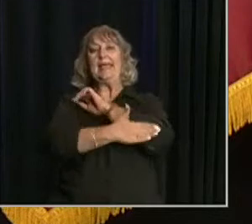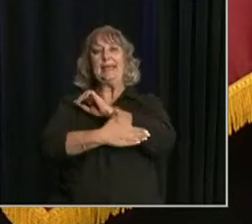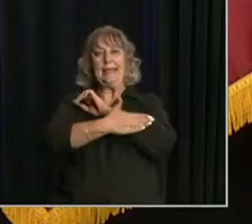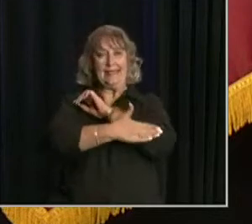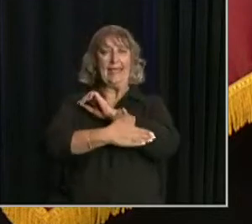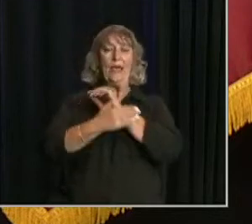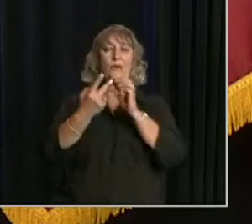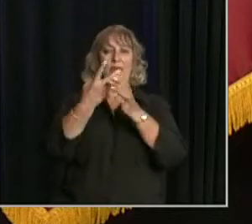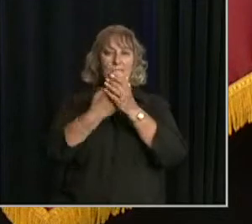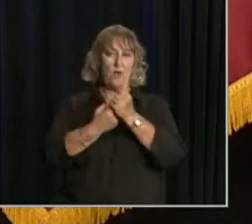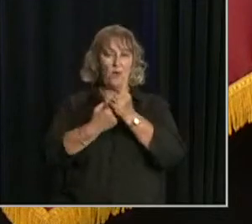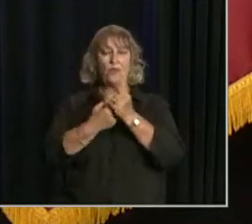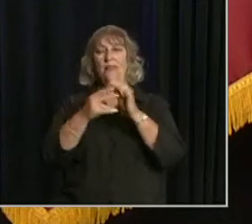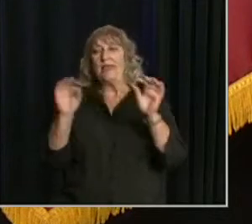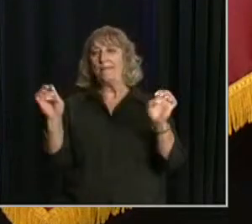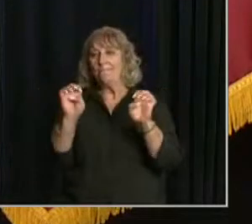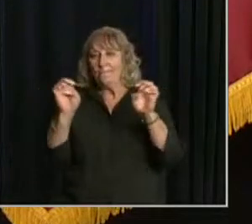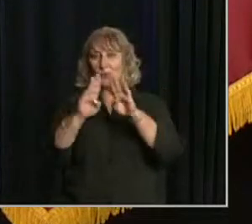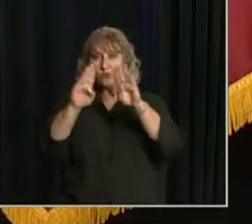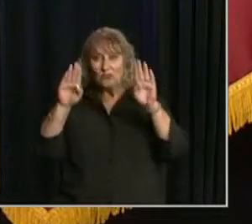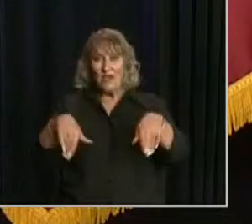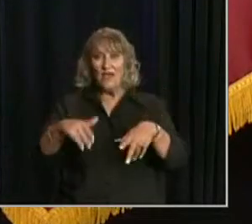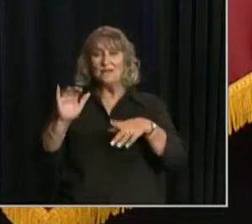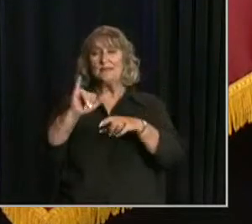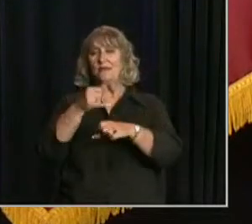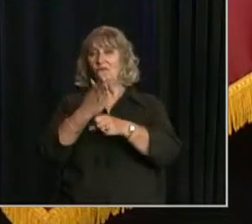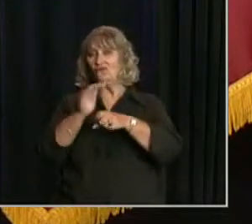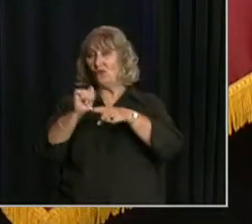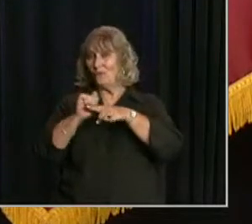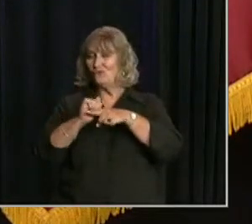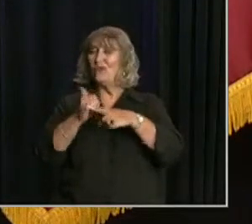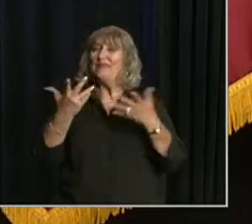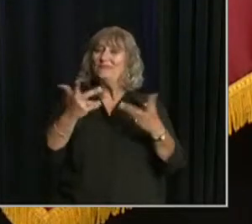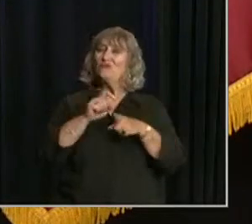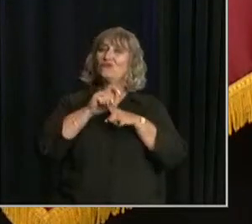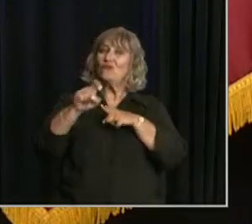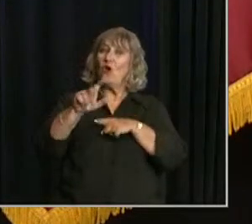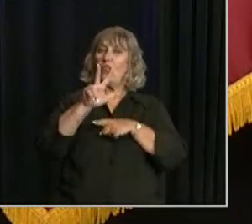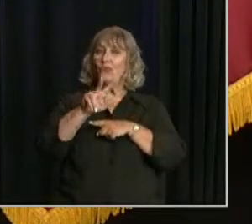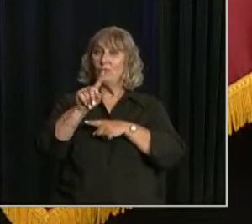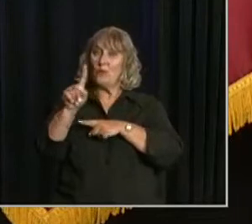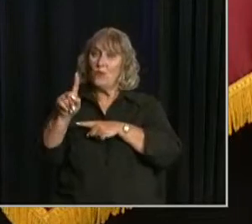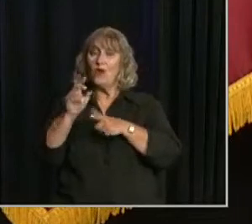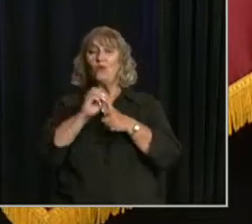our emergency housing assistance program. Again, please call 311 or visit the website